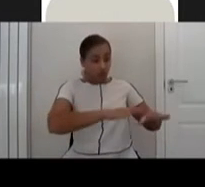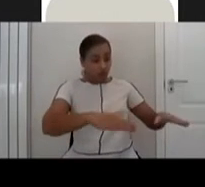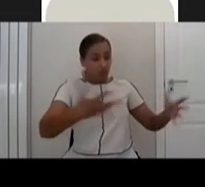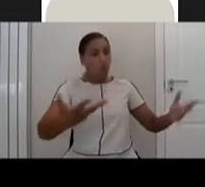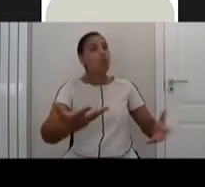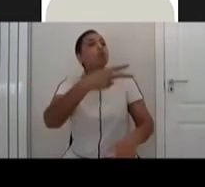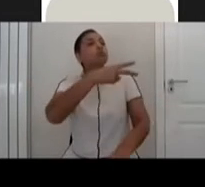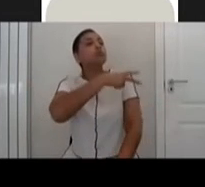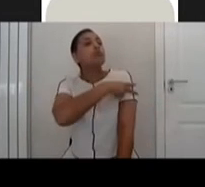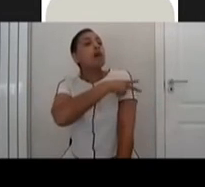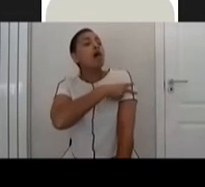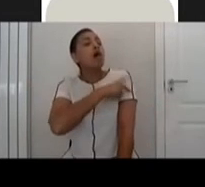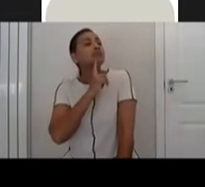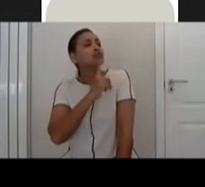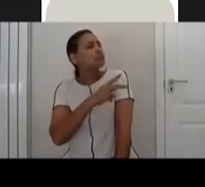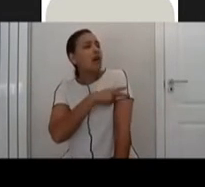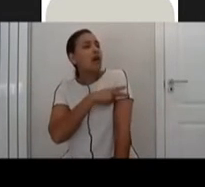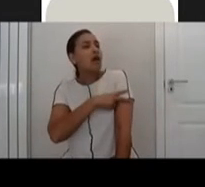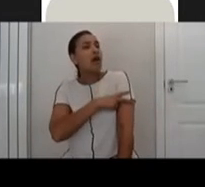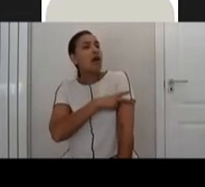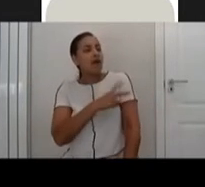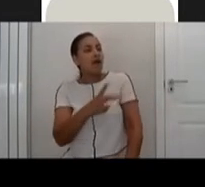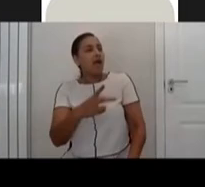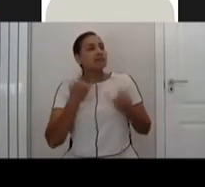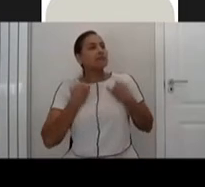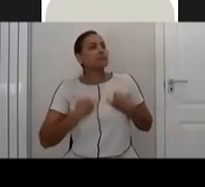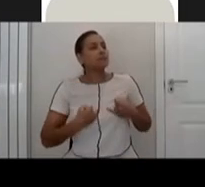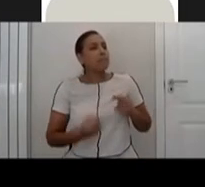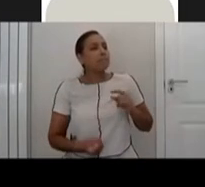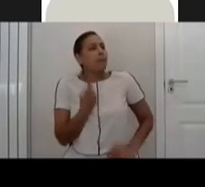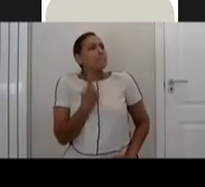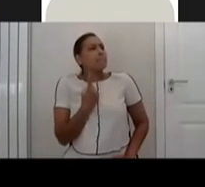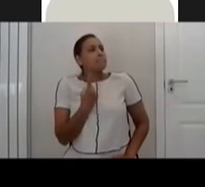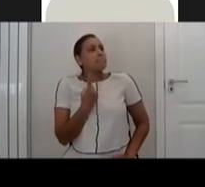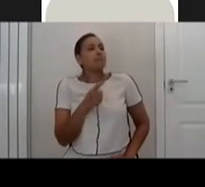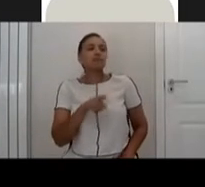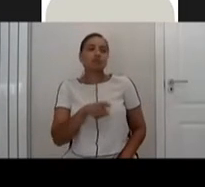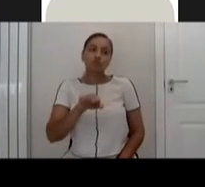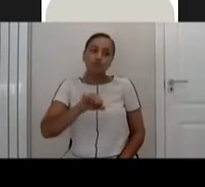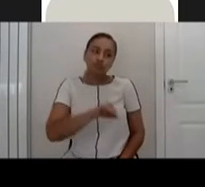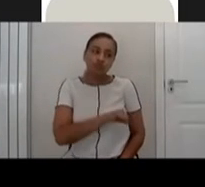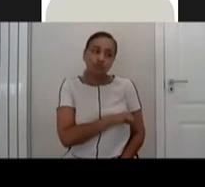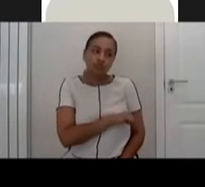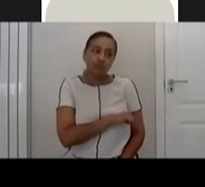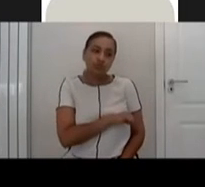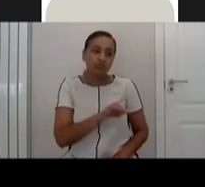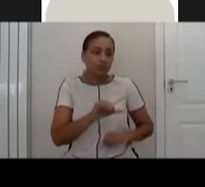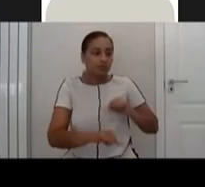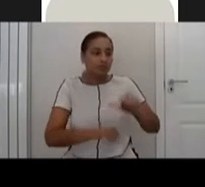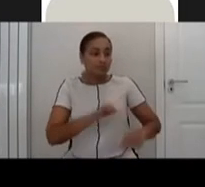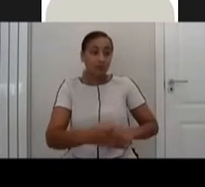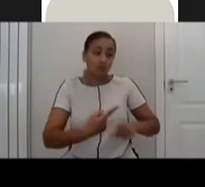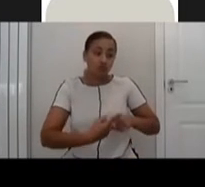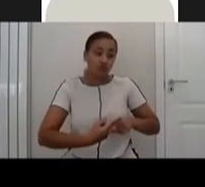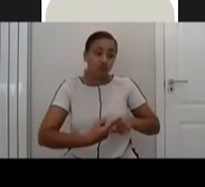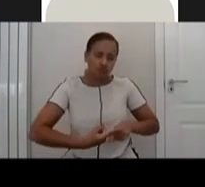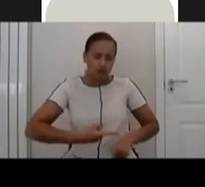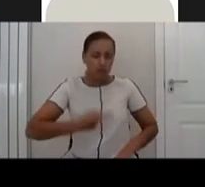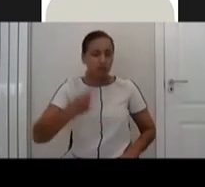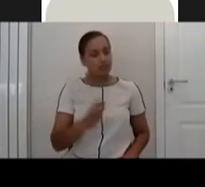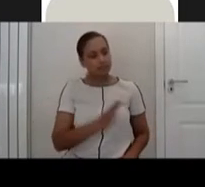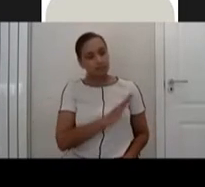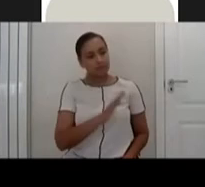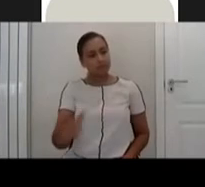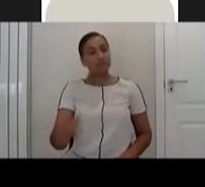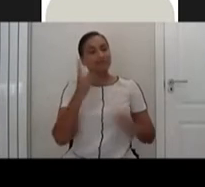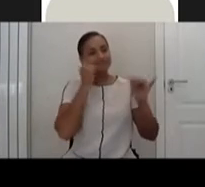staff develops symptoms, then they should pretty much immediately go and seek